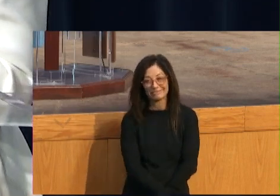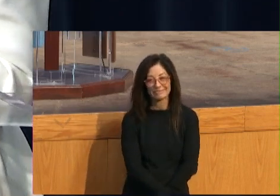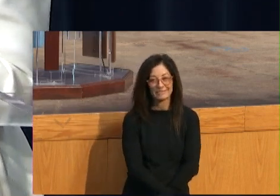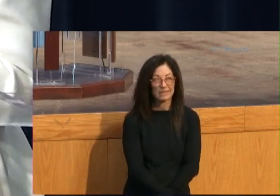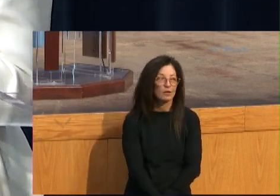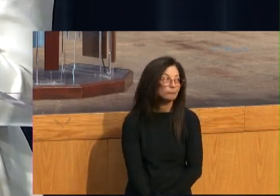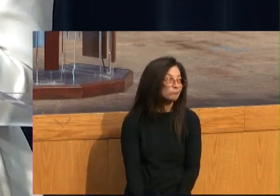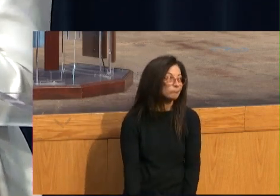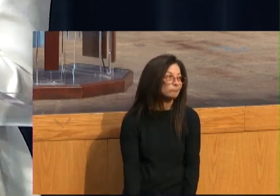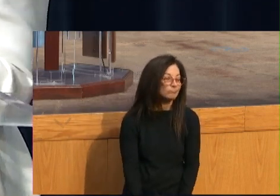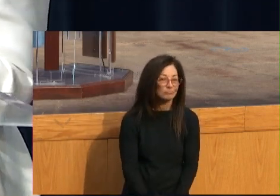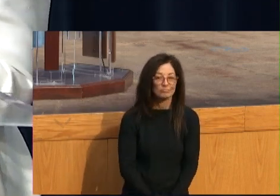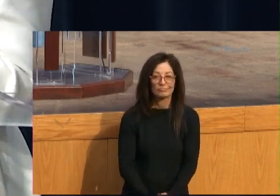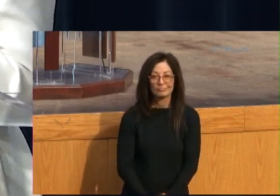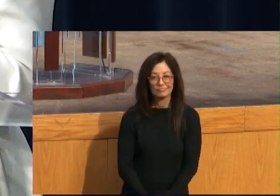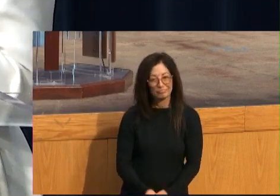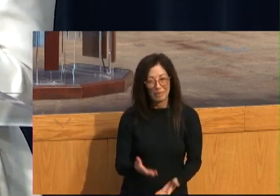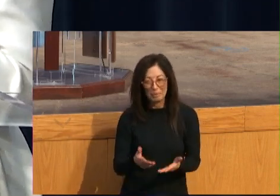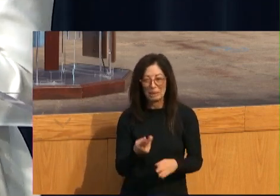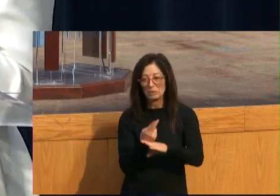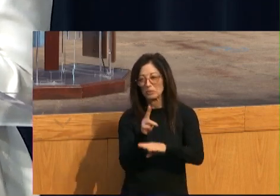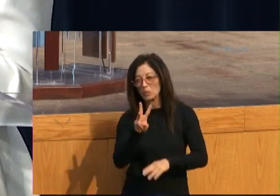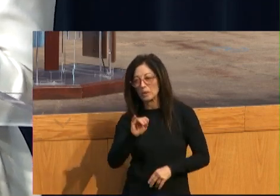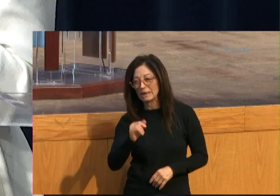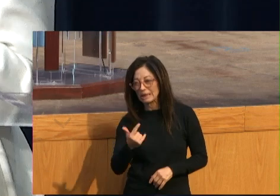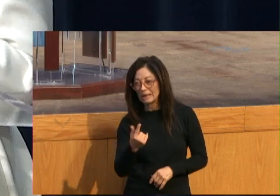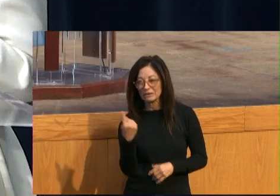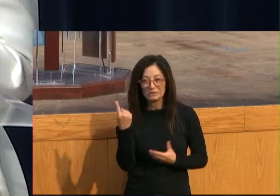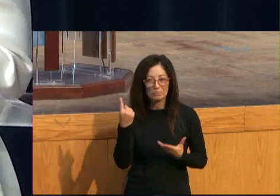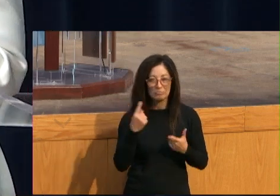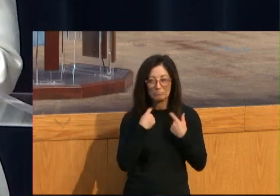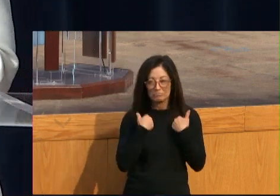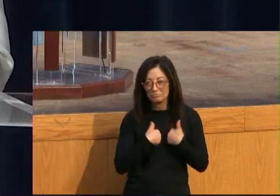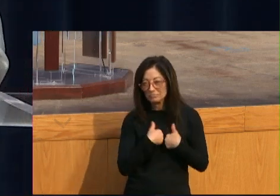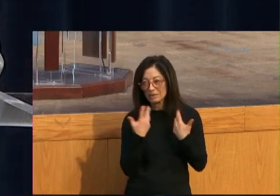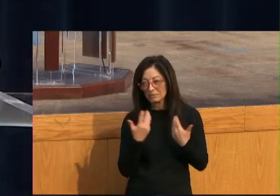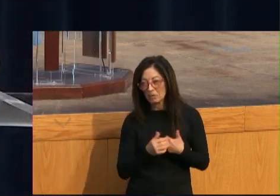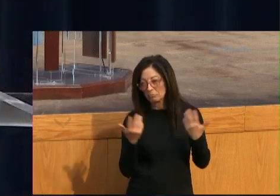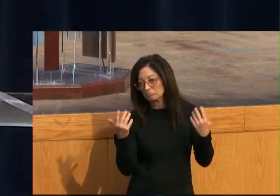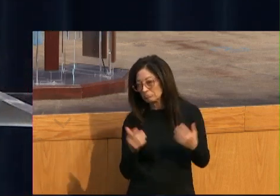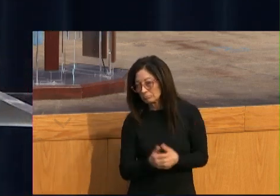Yeah. You can put on a wig, give it a whirl. Yeah. Anyway,